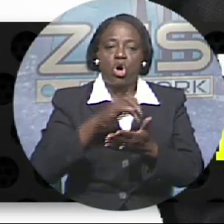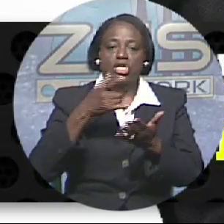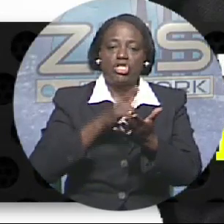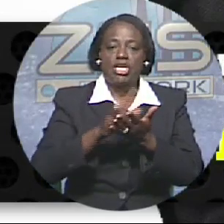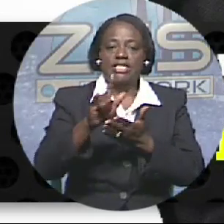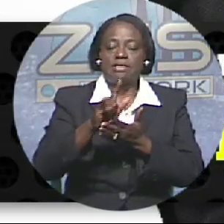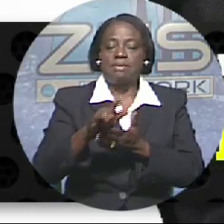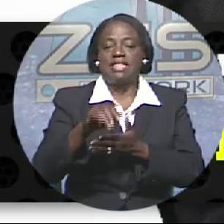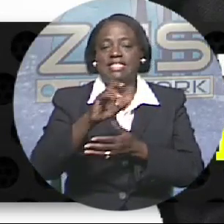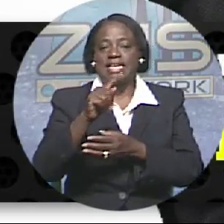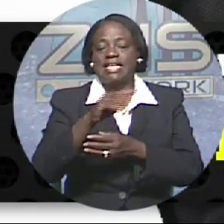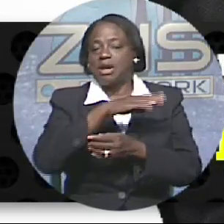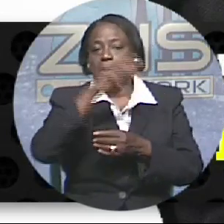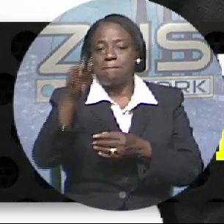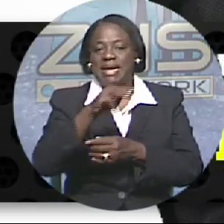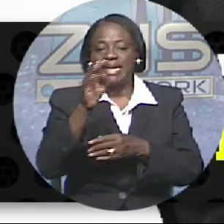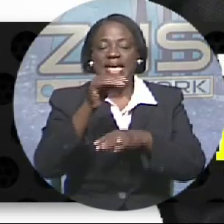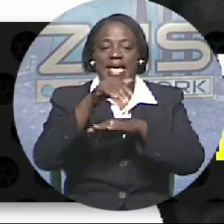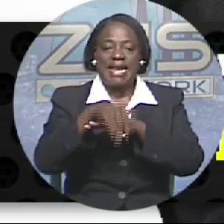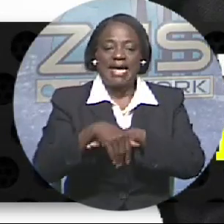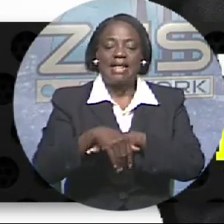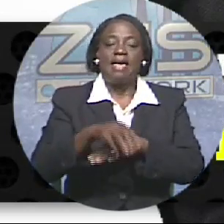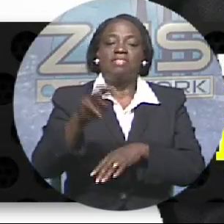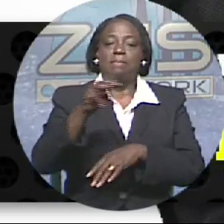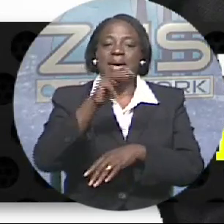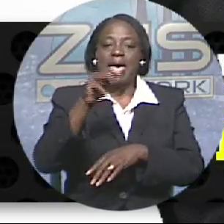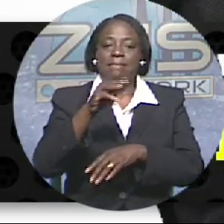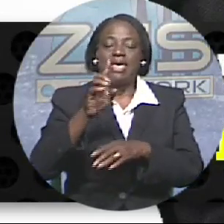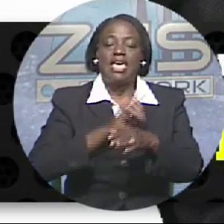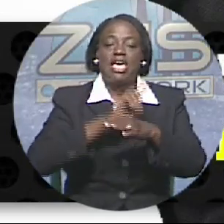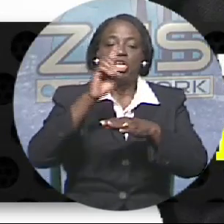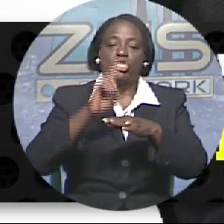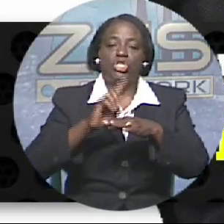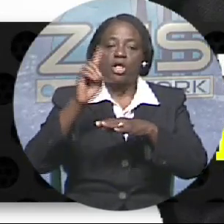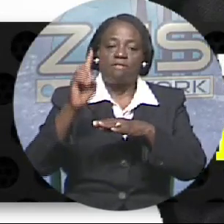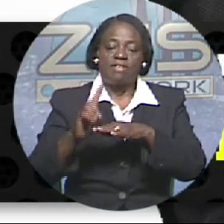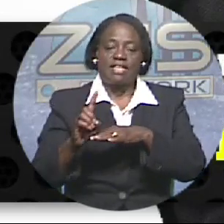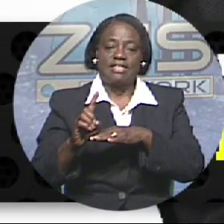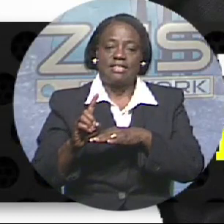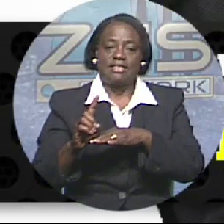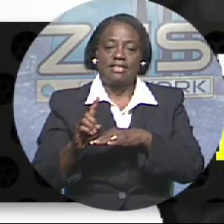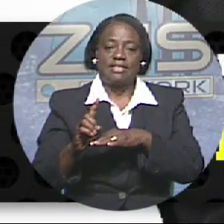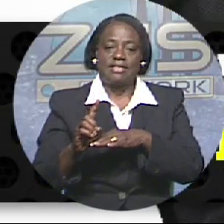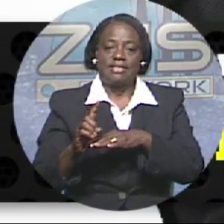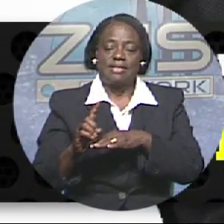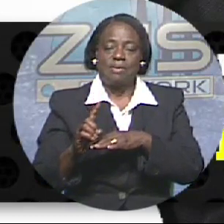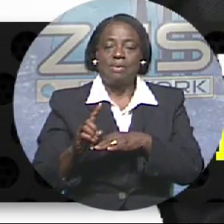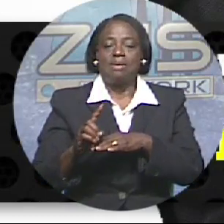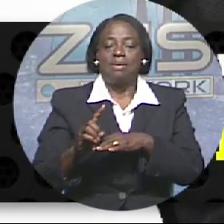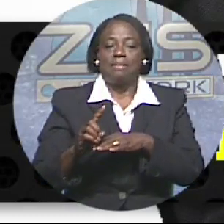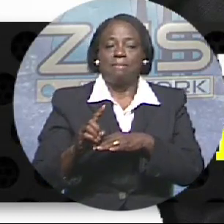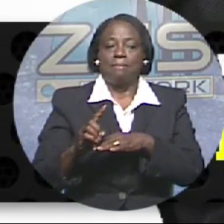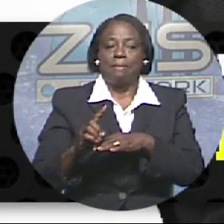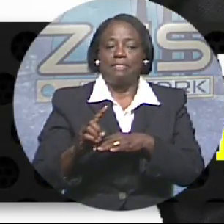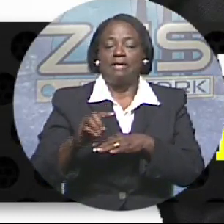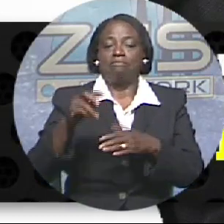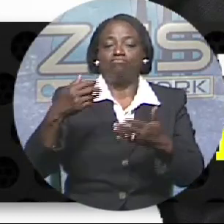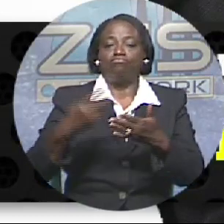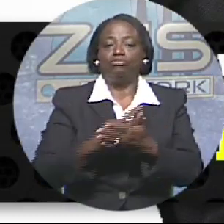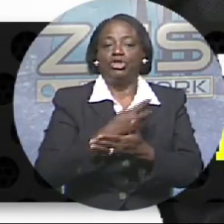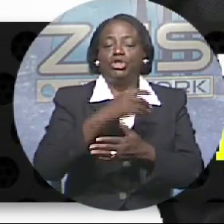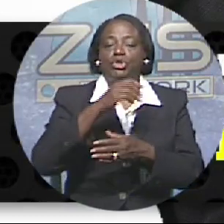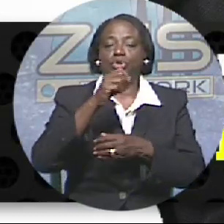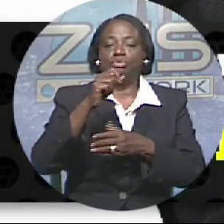beat the Tennessee Titans. And on Monday night, the Miami Dolphins in prime time taking on the New York Giants. You thought I'll go